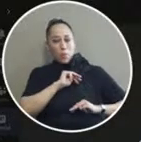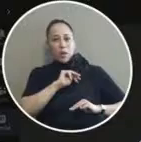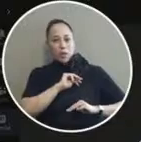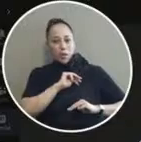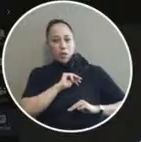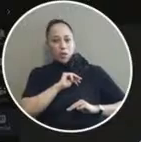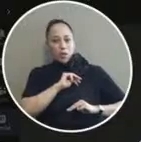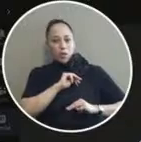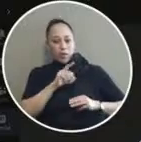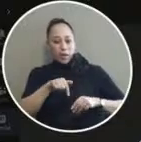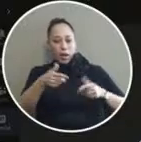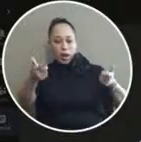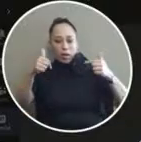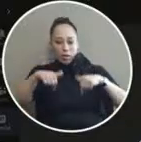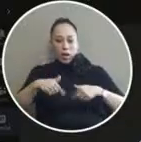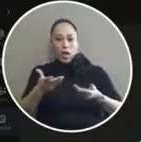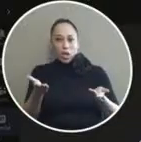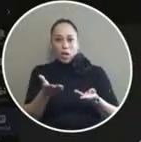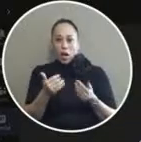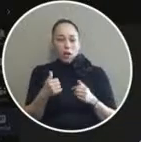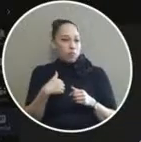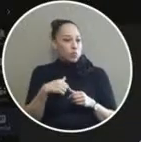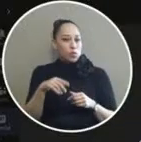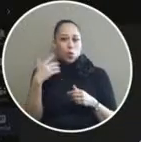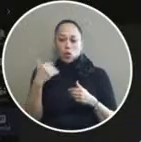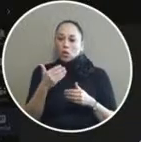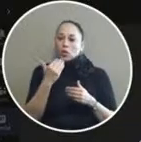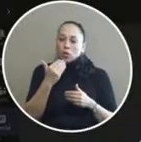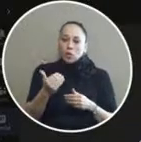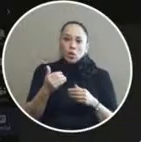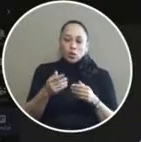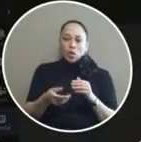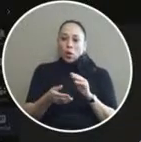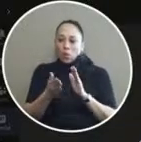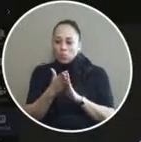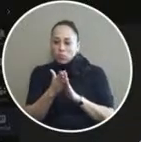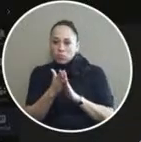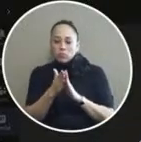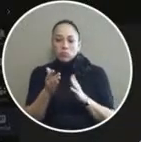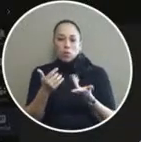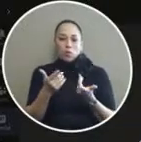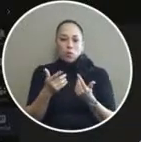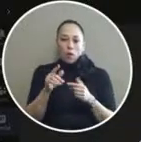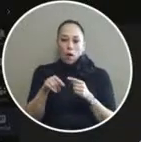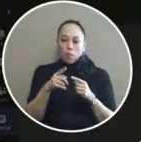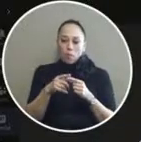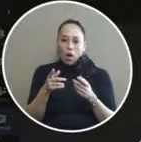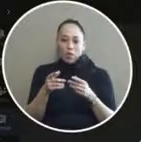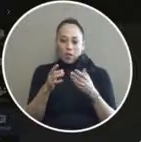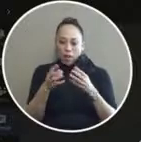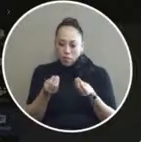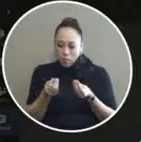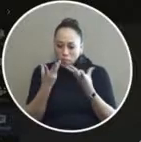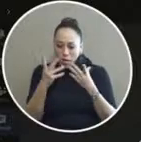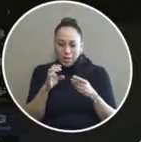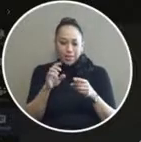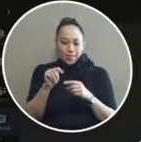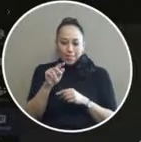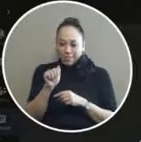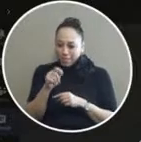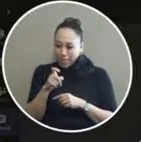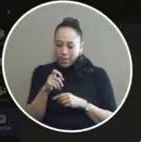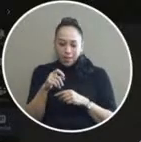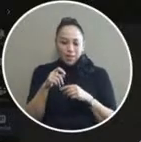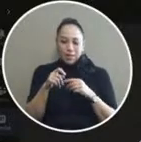been put out here. I'm getting nothing but positive reviews as people are going through. We've received numerous texts and emails stating